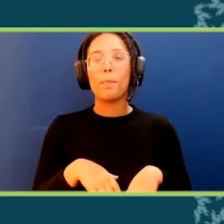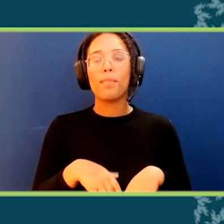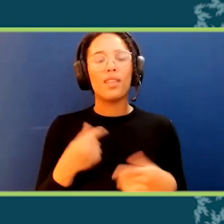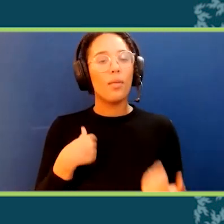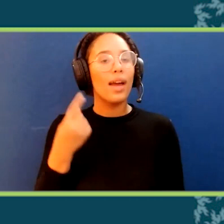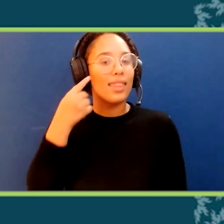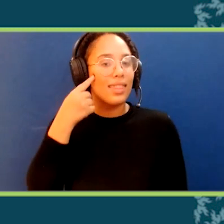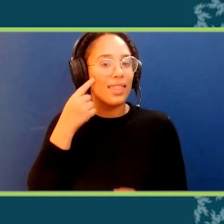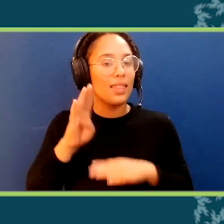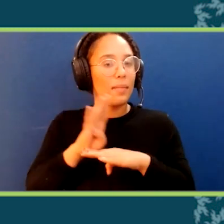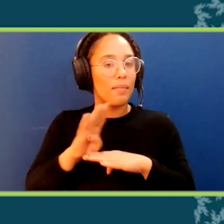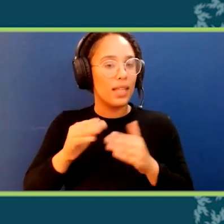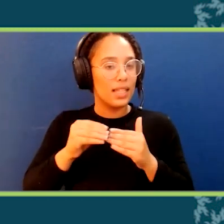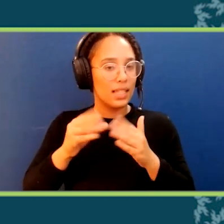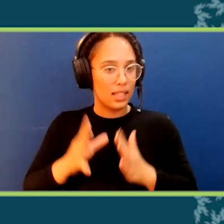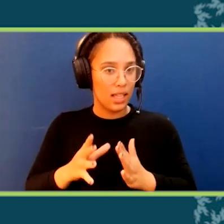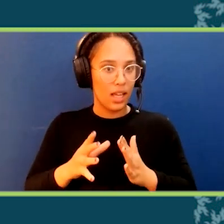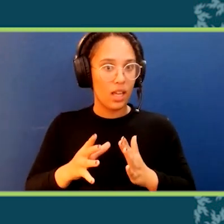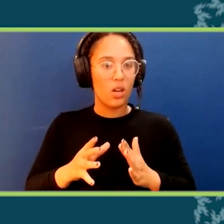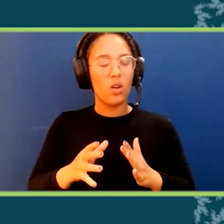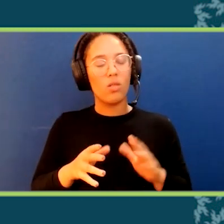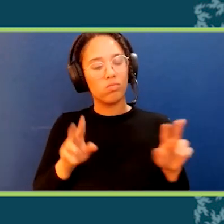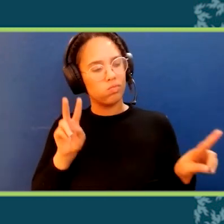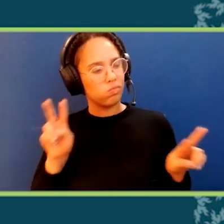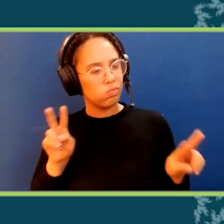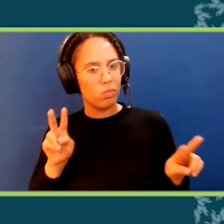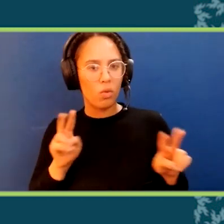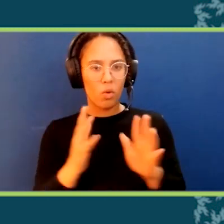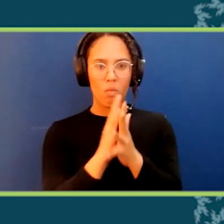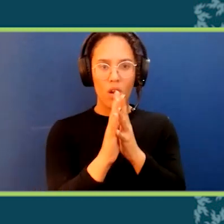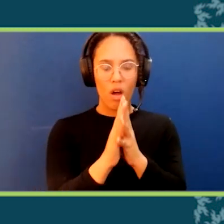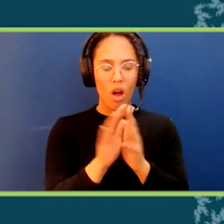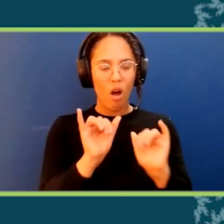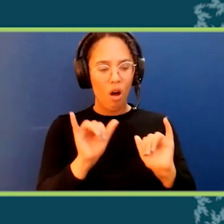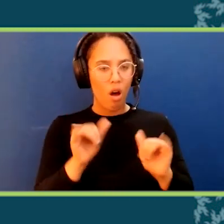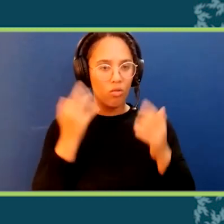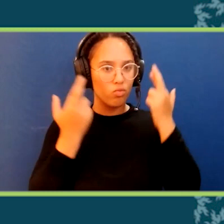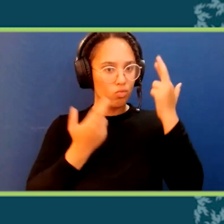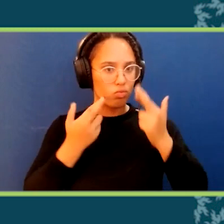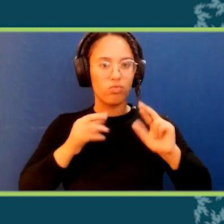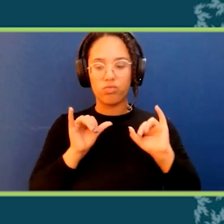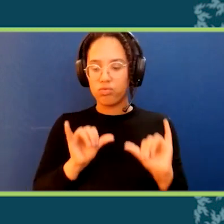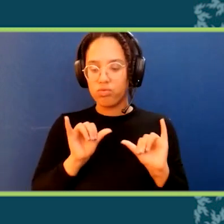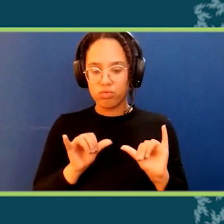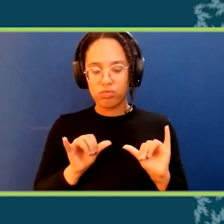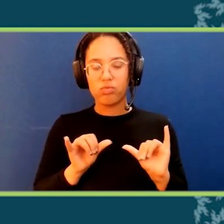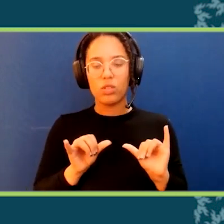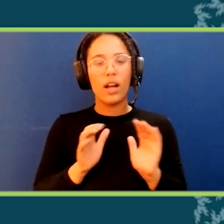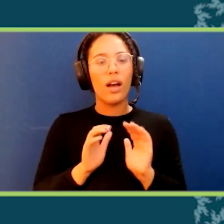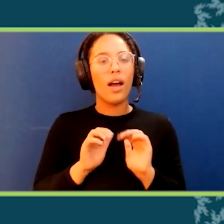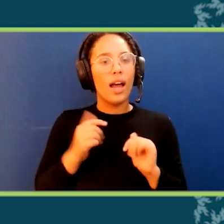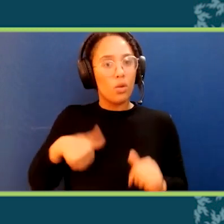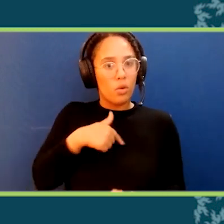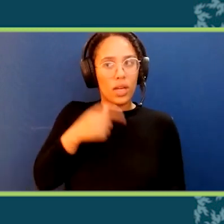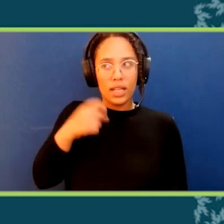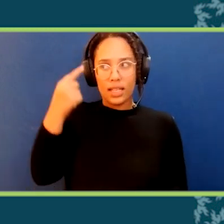really opening their eyes to, again, those blurred lines and how can we support the person as a whole